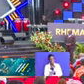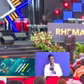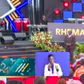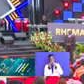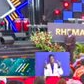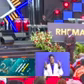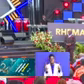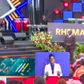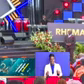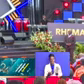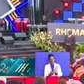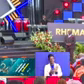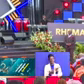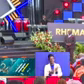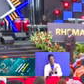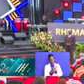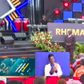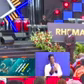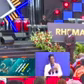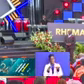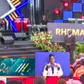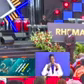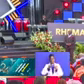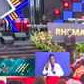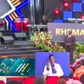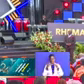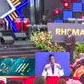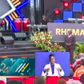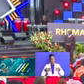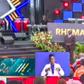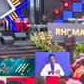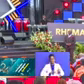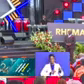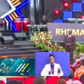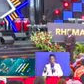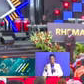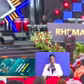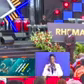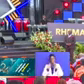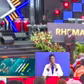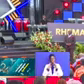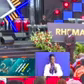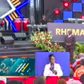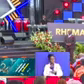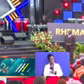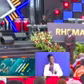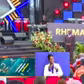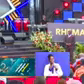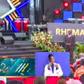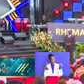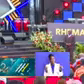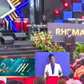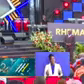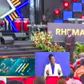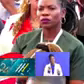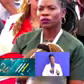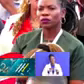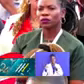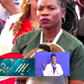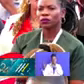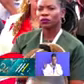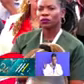altar determine how far people can go in the family that altar is